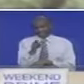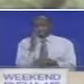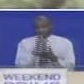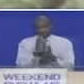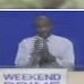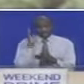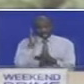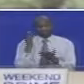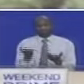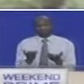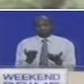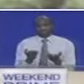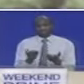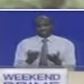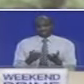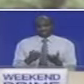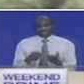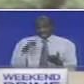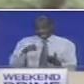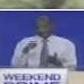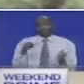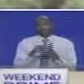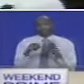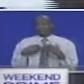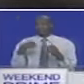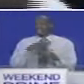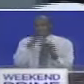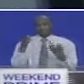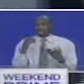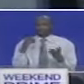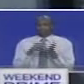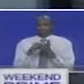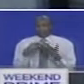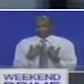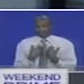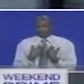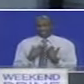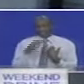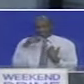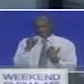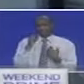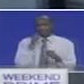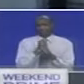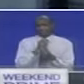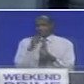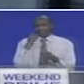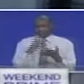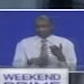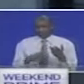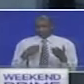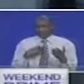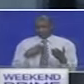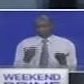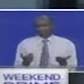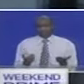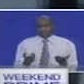katika si hapa tu kila pahali. The school's exemplary performance, however, comes against unrest